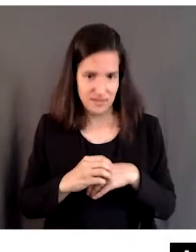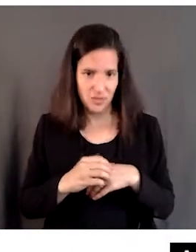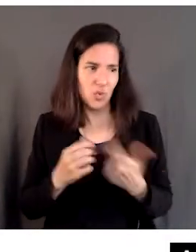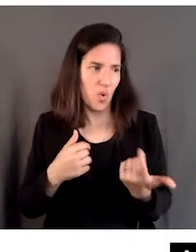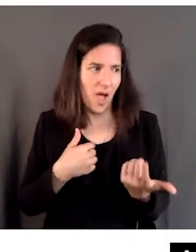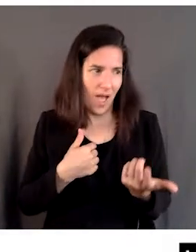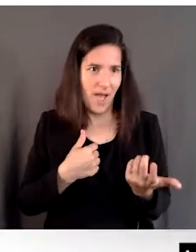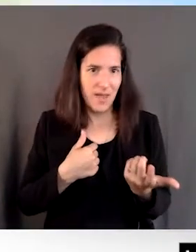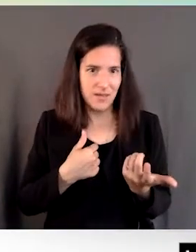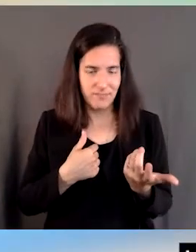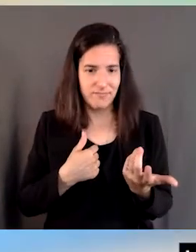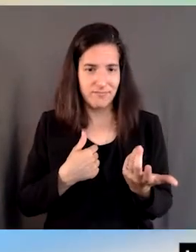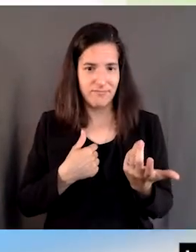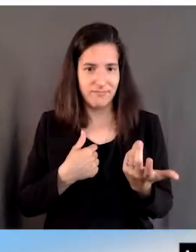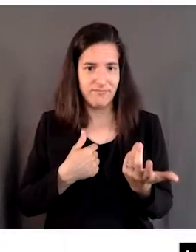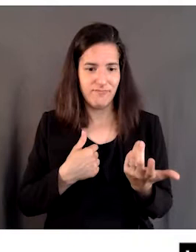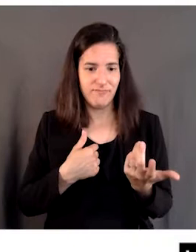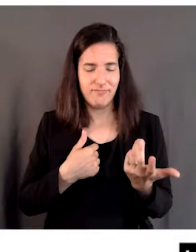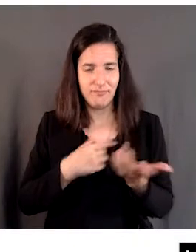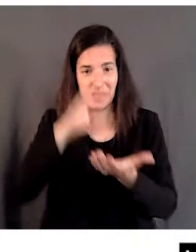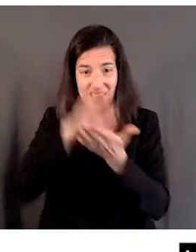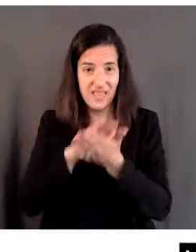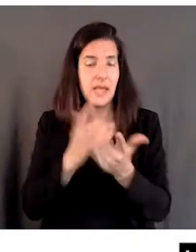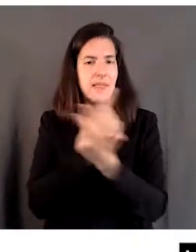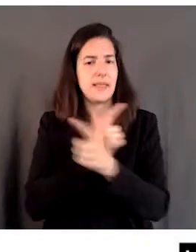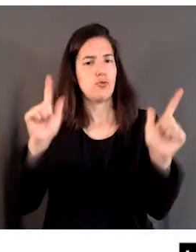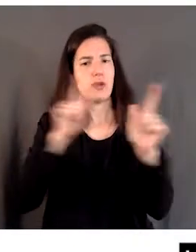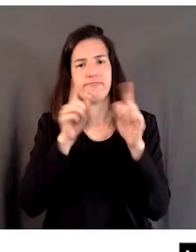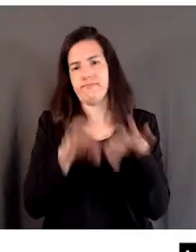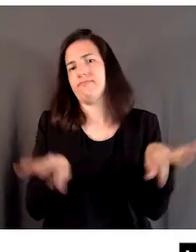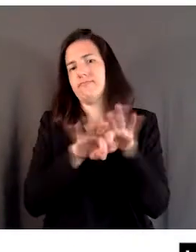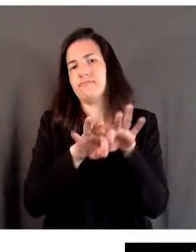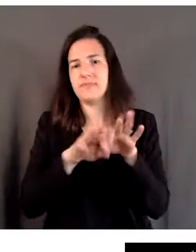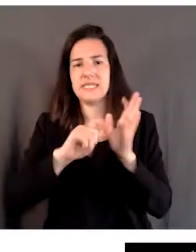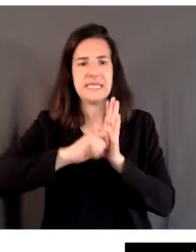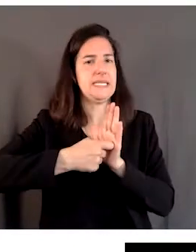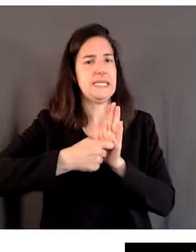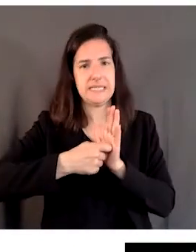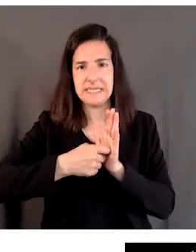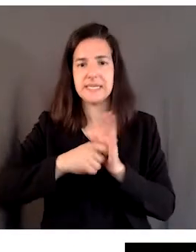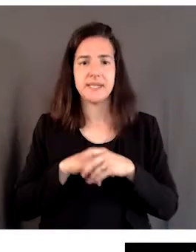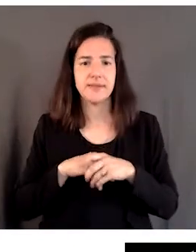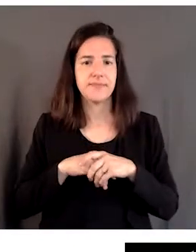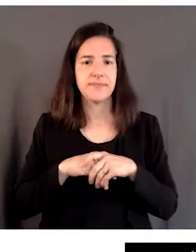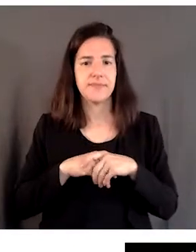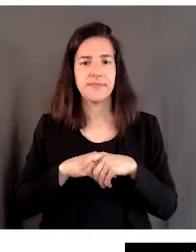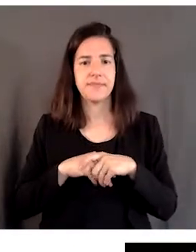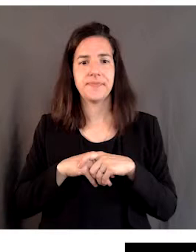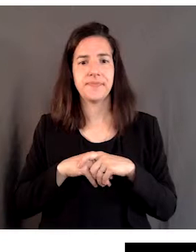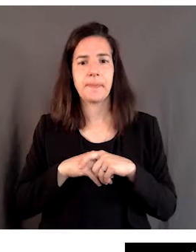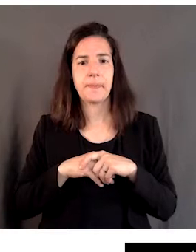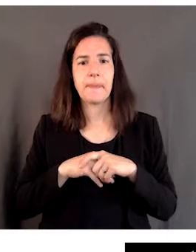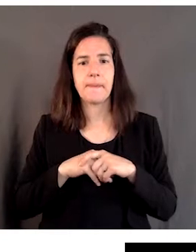believer of liberation. And so rather than creating, and I think that